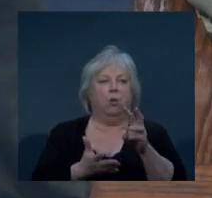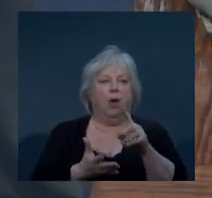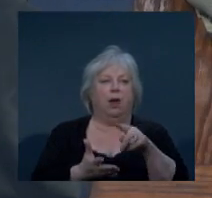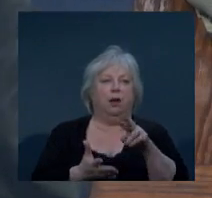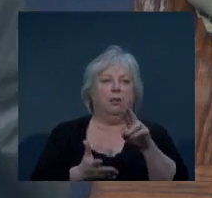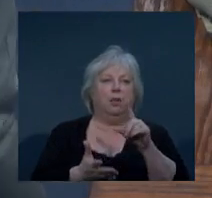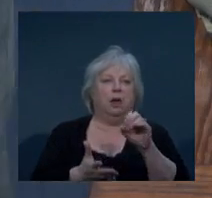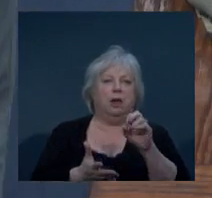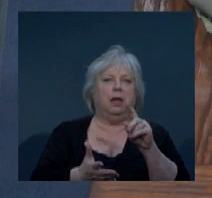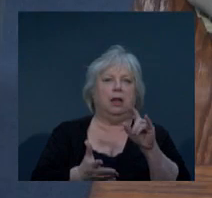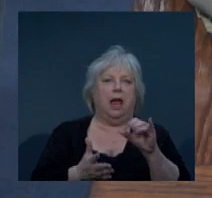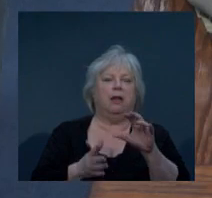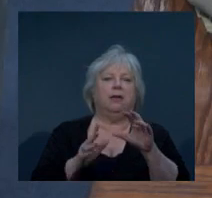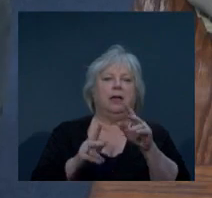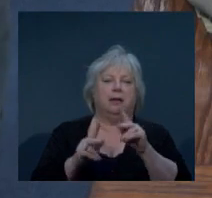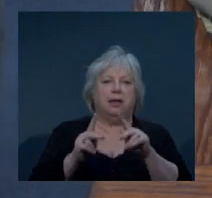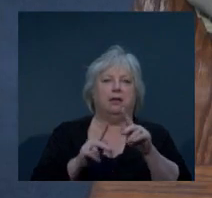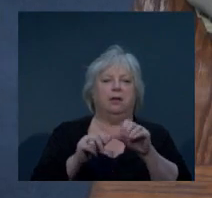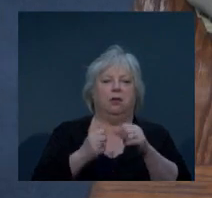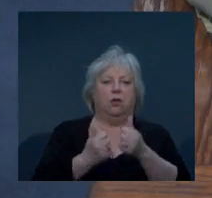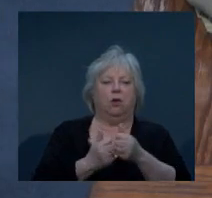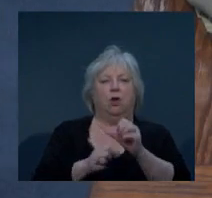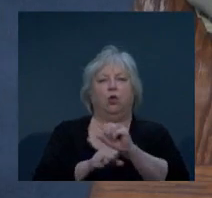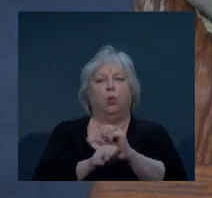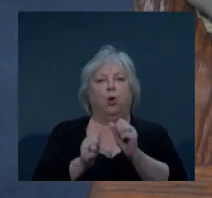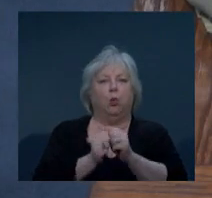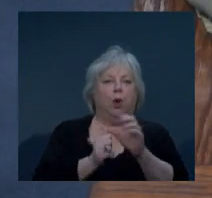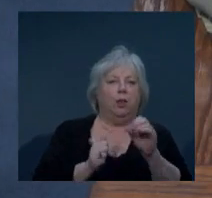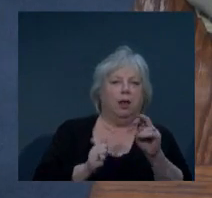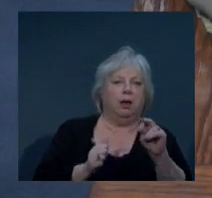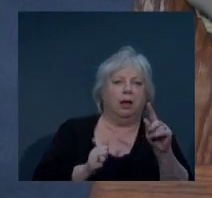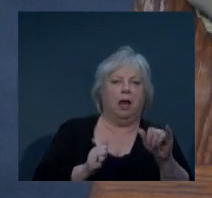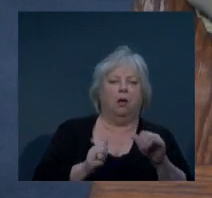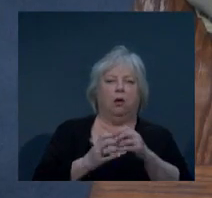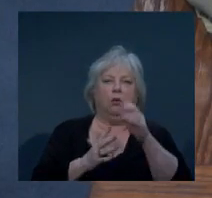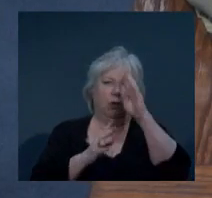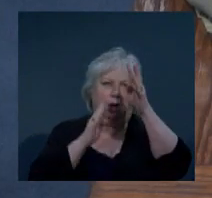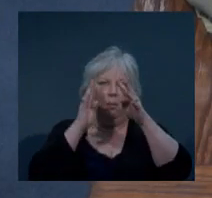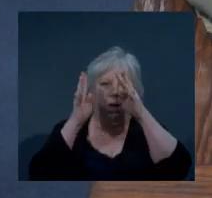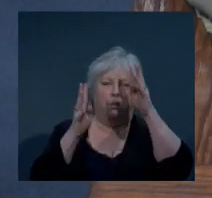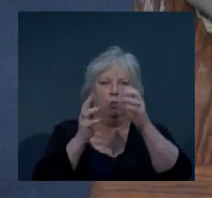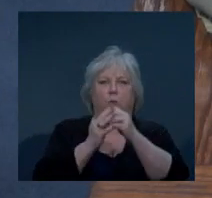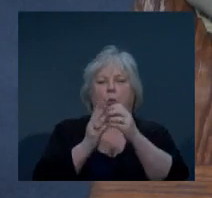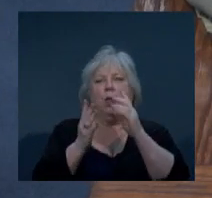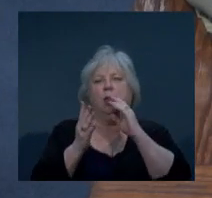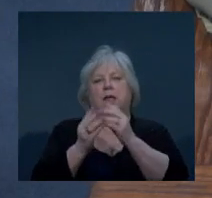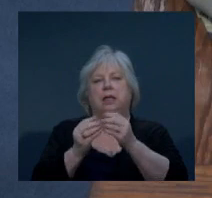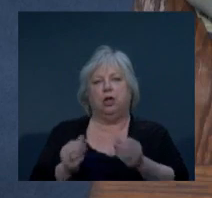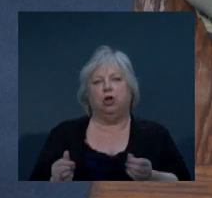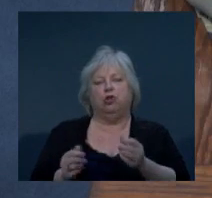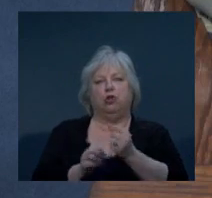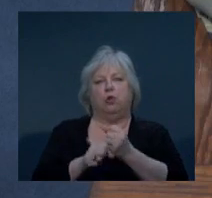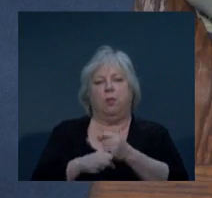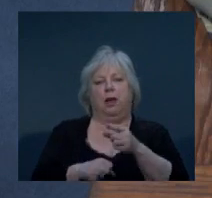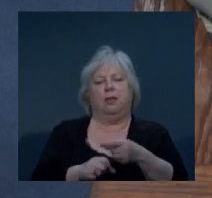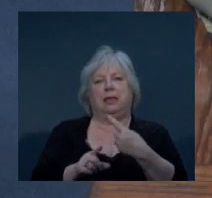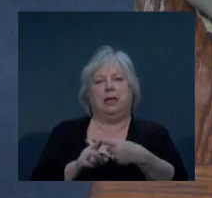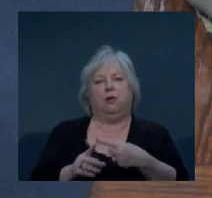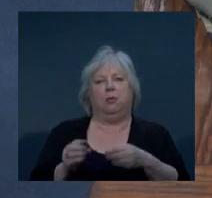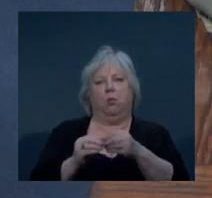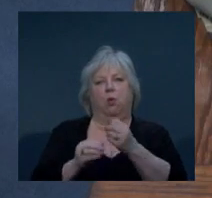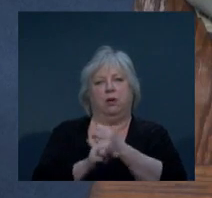Pulaski Citizens Association to work with the county to come up with solutions for making this a safer